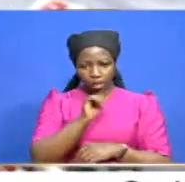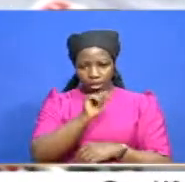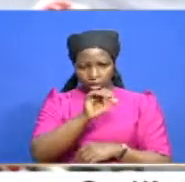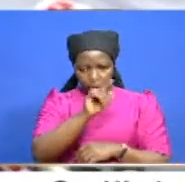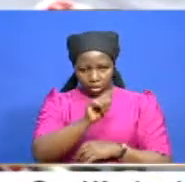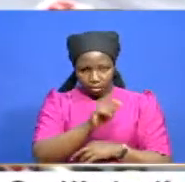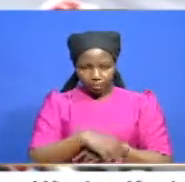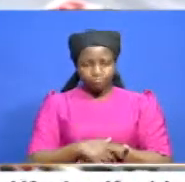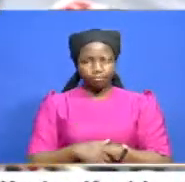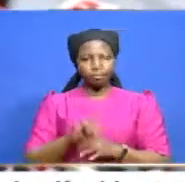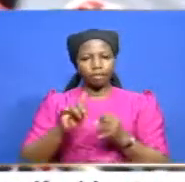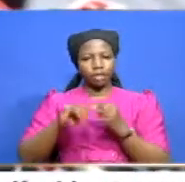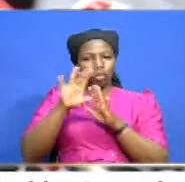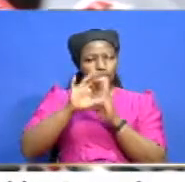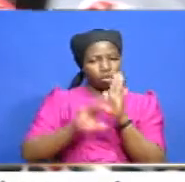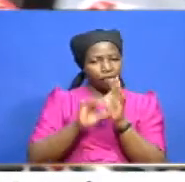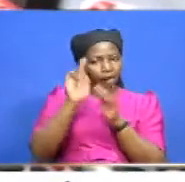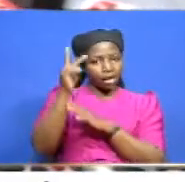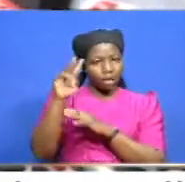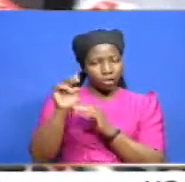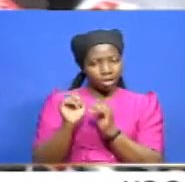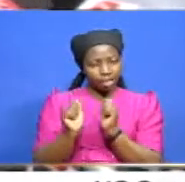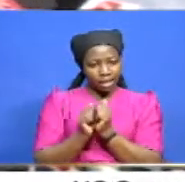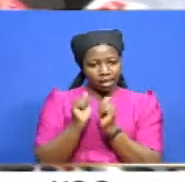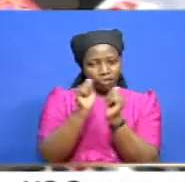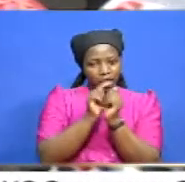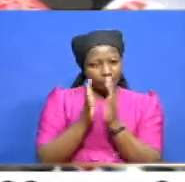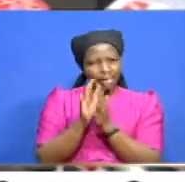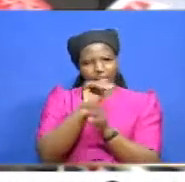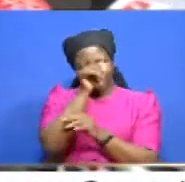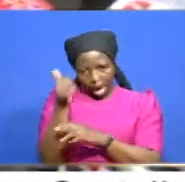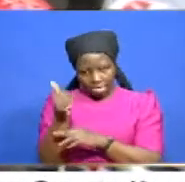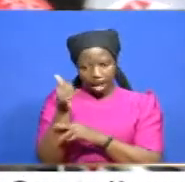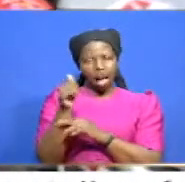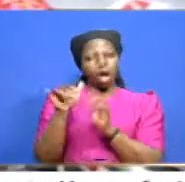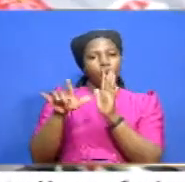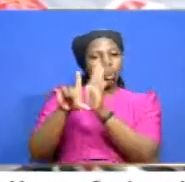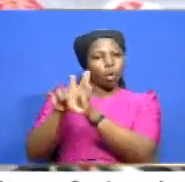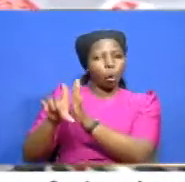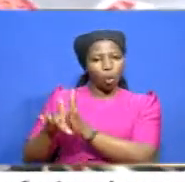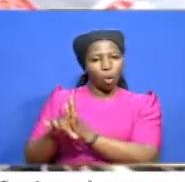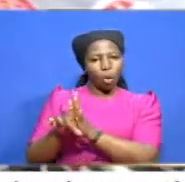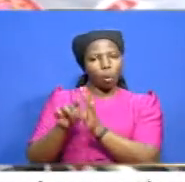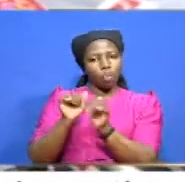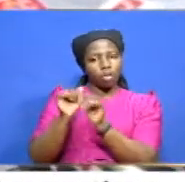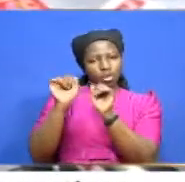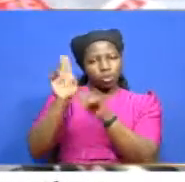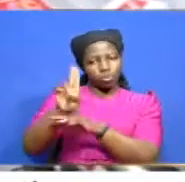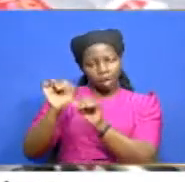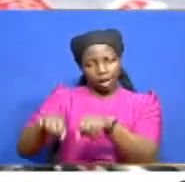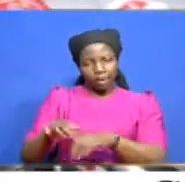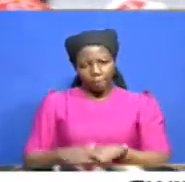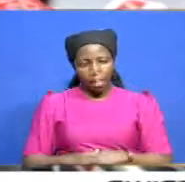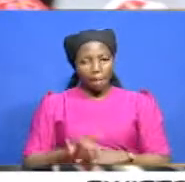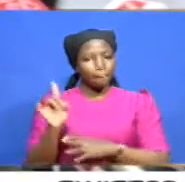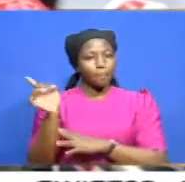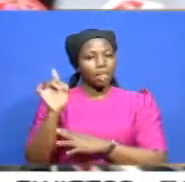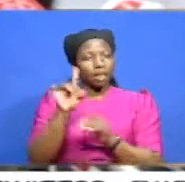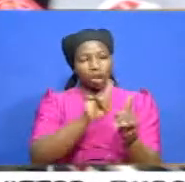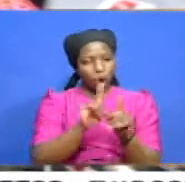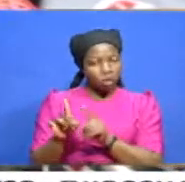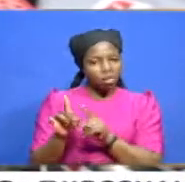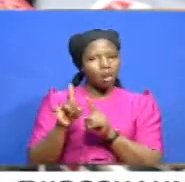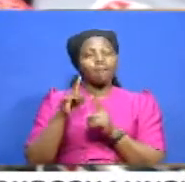the Constitution of Kenya 2010, and other applicable laws. The Ministry further states that